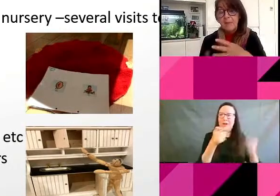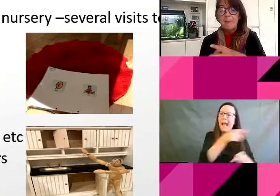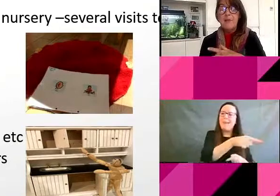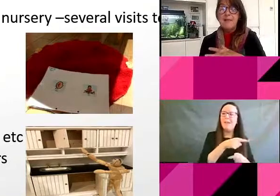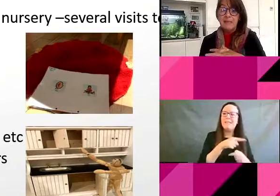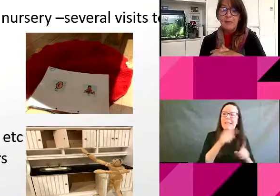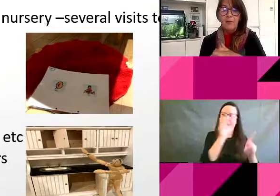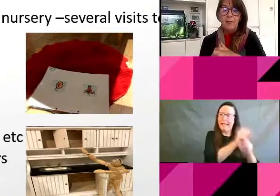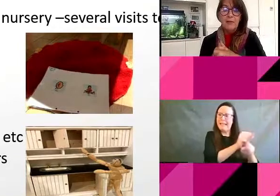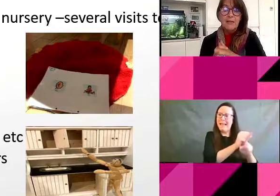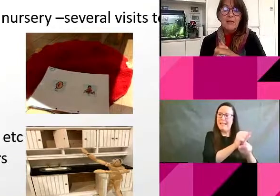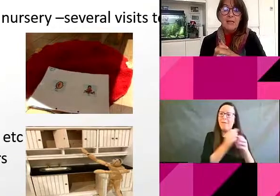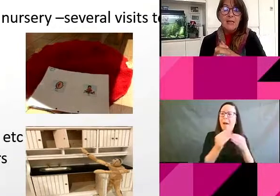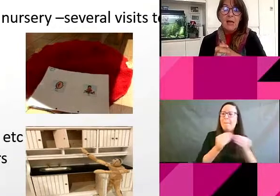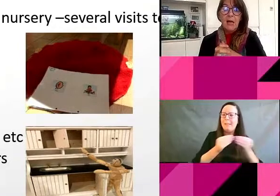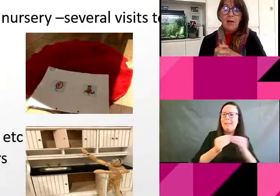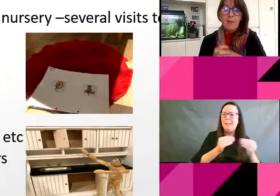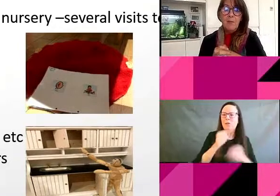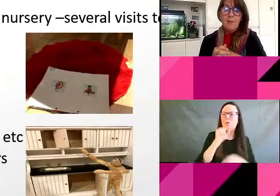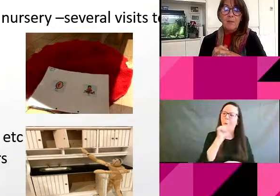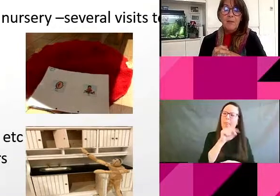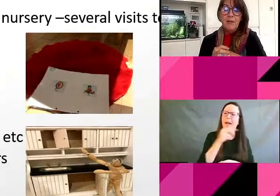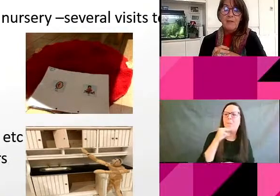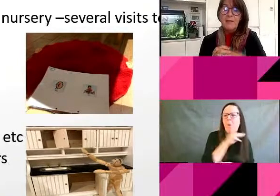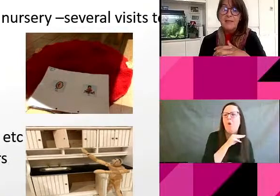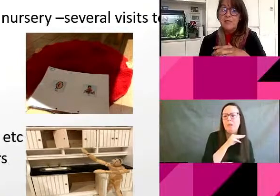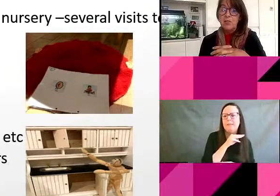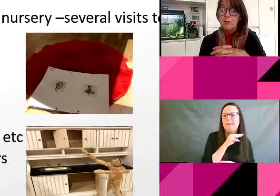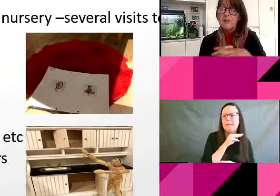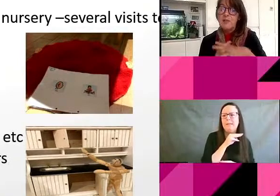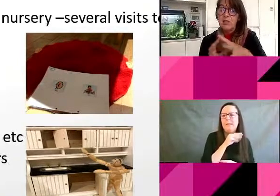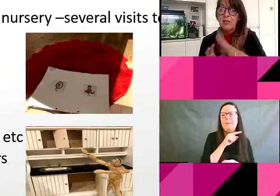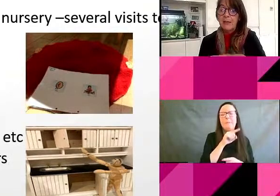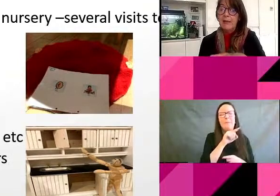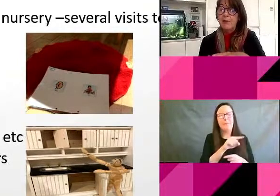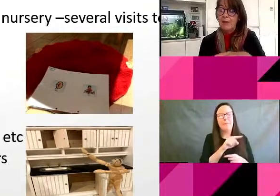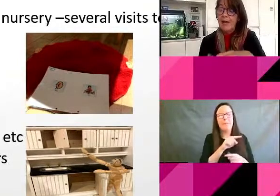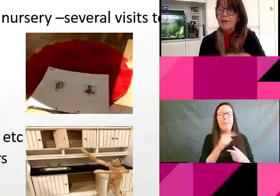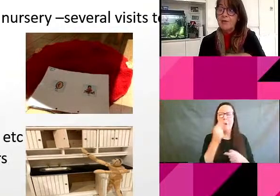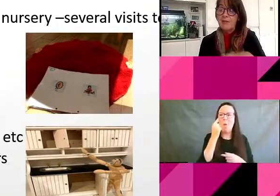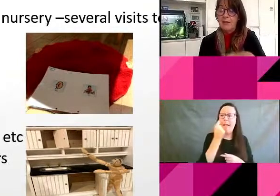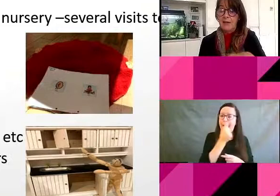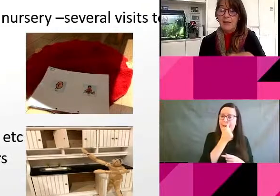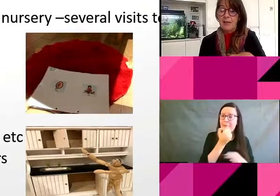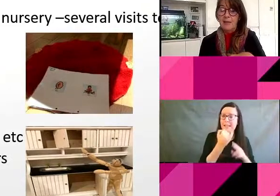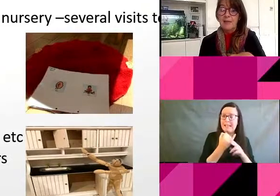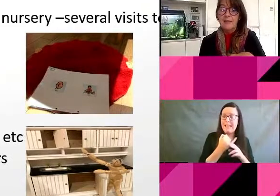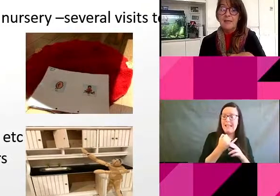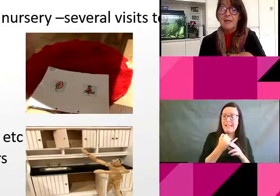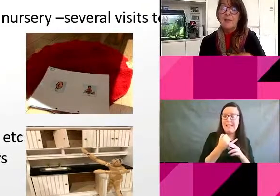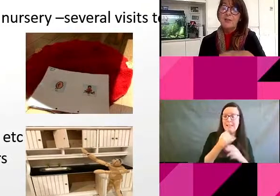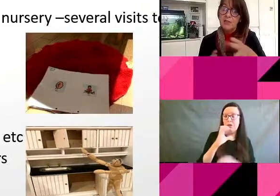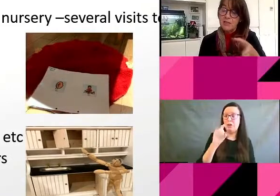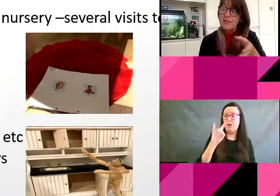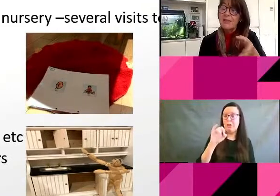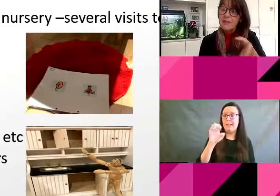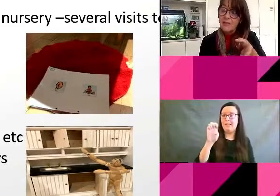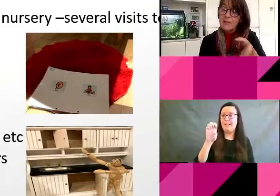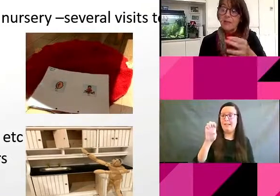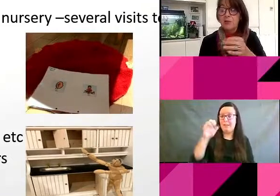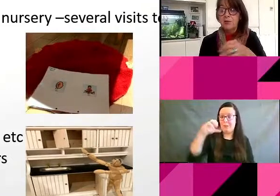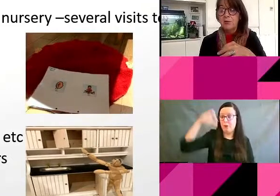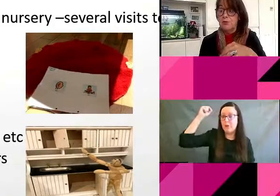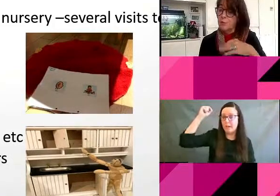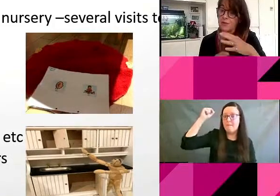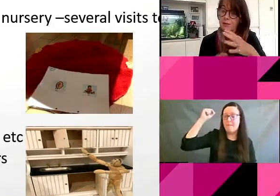was significant. The evidence in chief was such a clear account in that case that she didn't